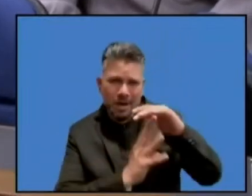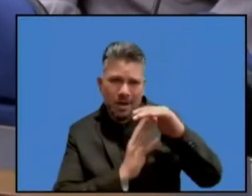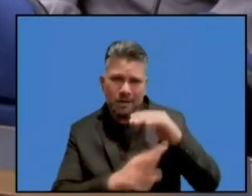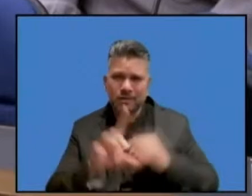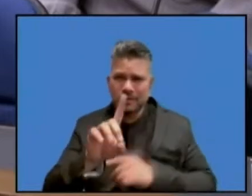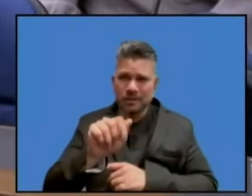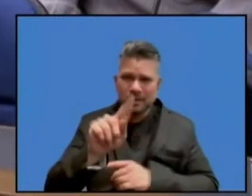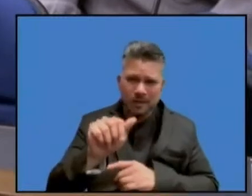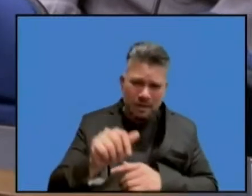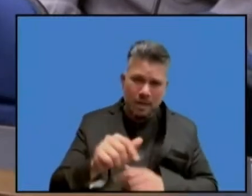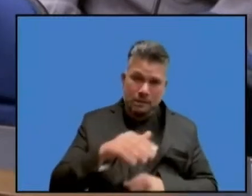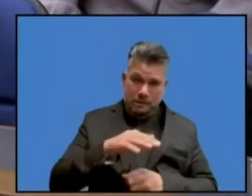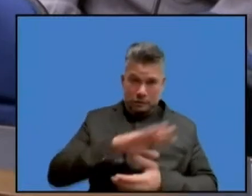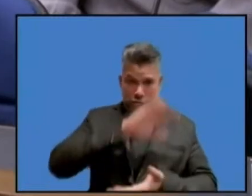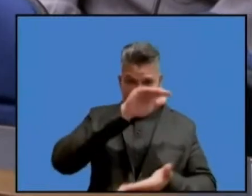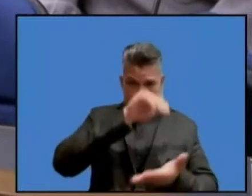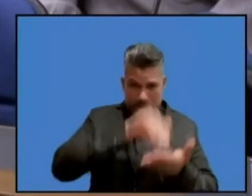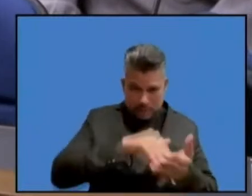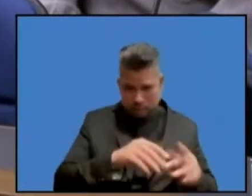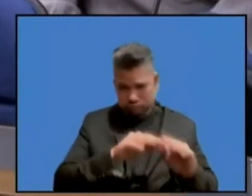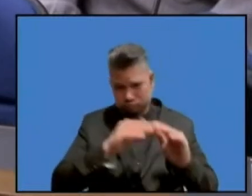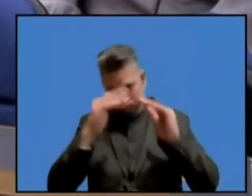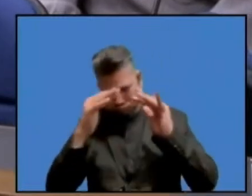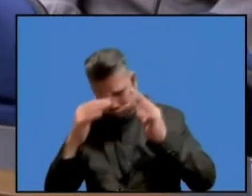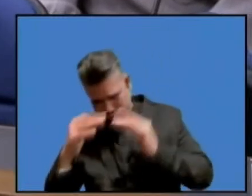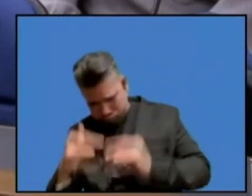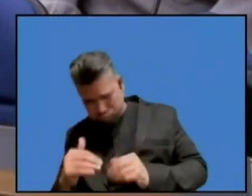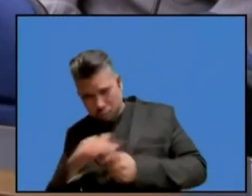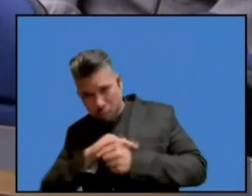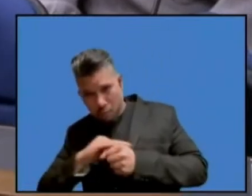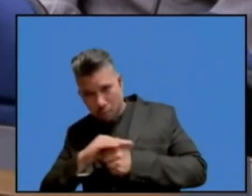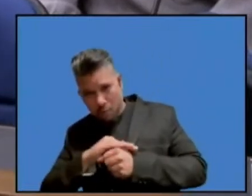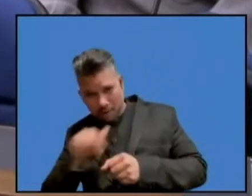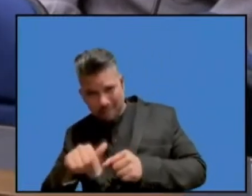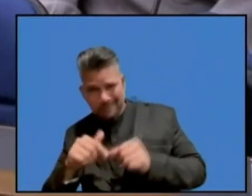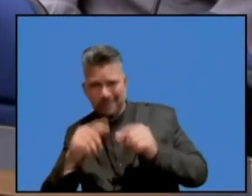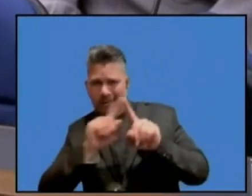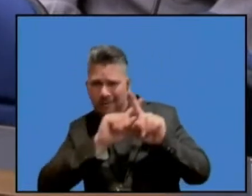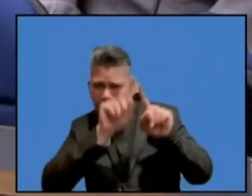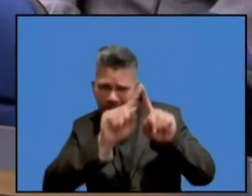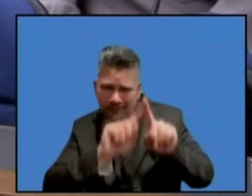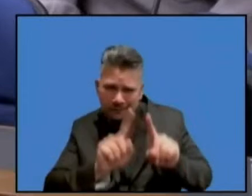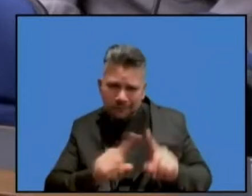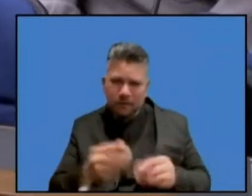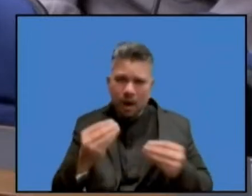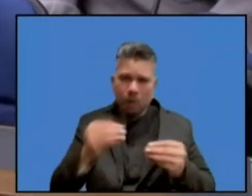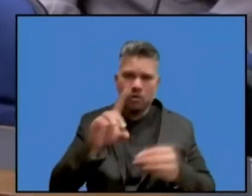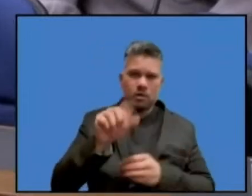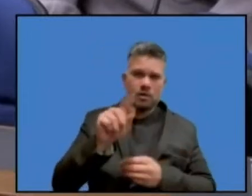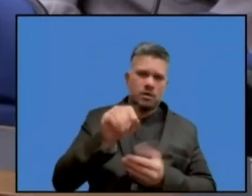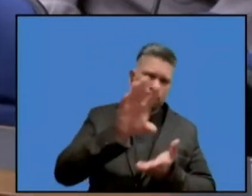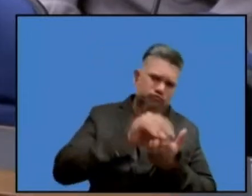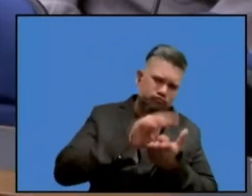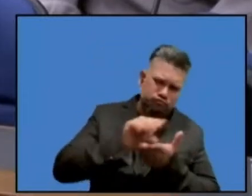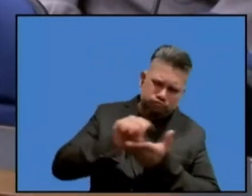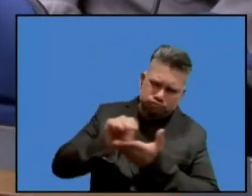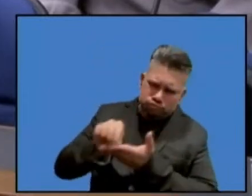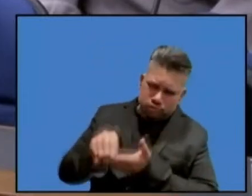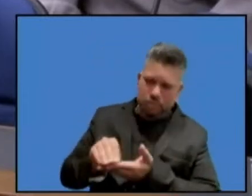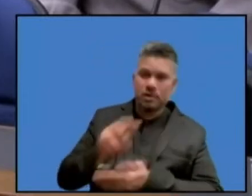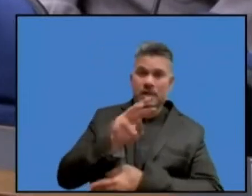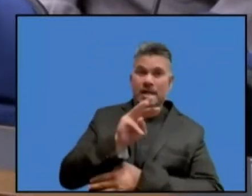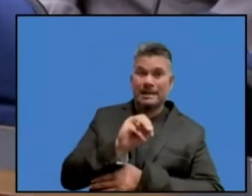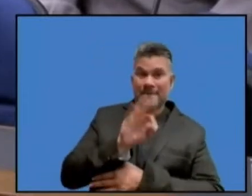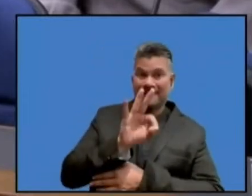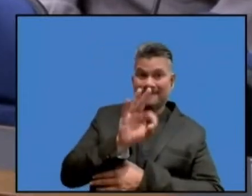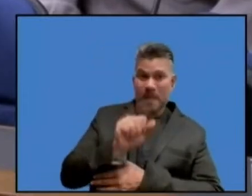level based on migration statistical forms provided by the Ministry of Foreign Affairs in accordance with